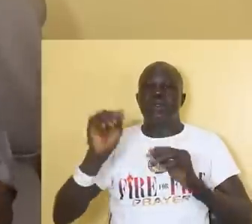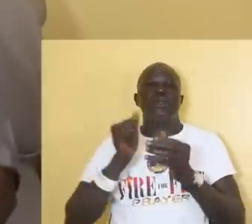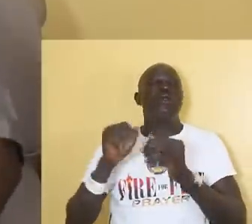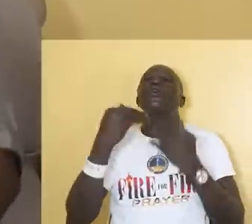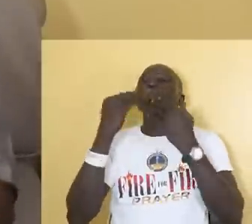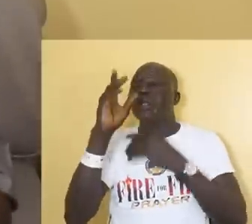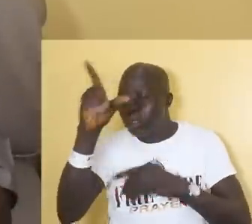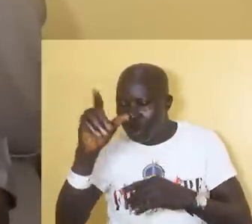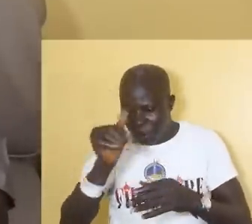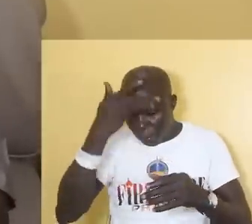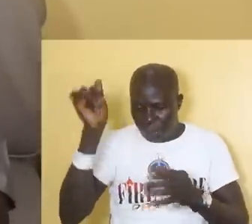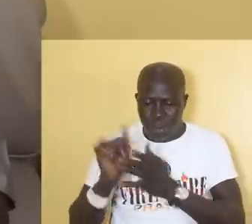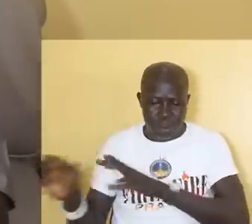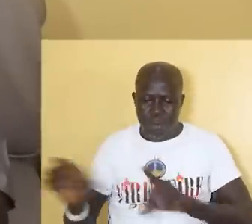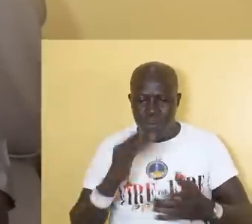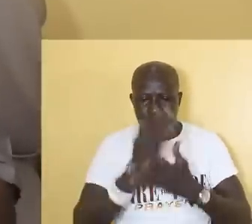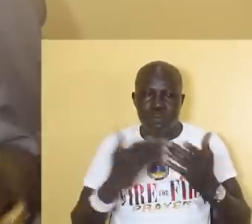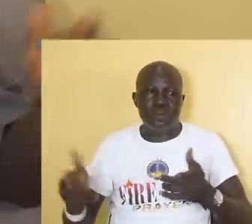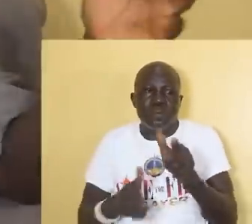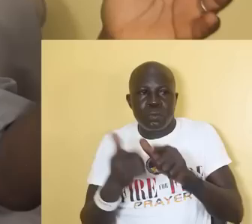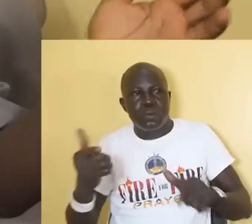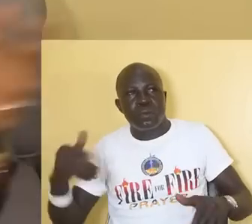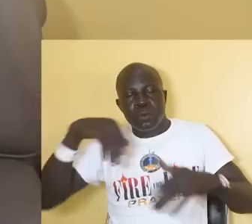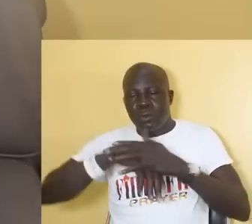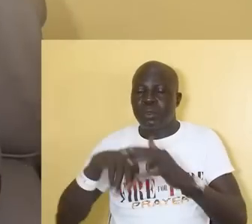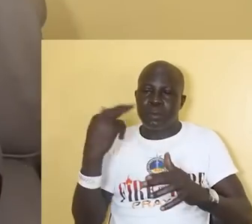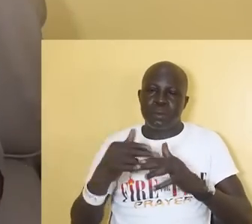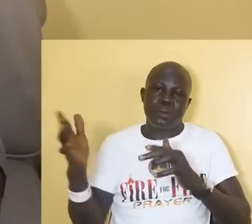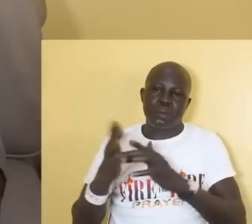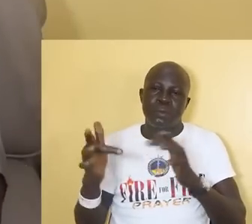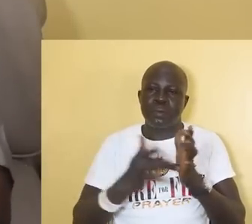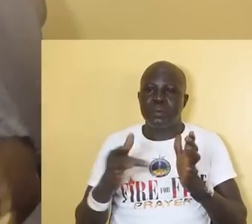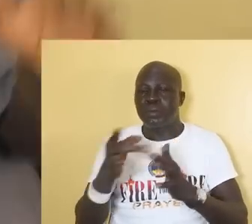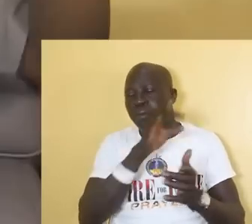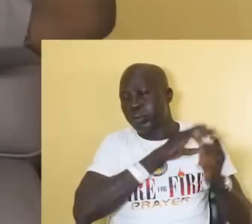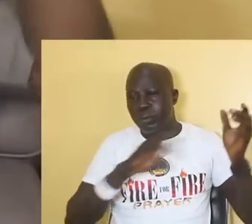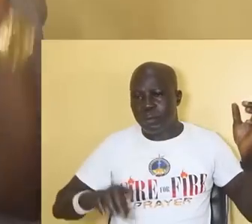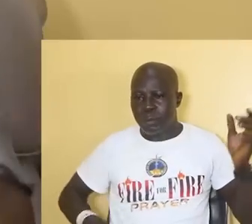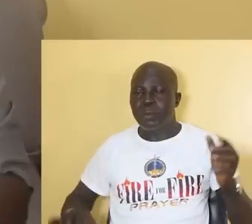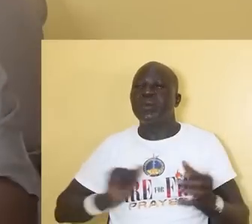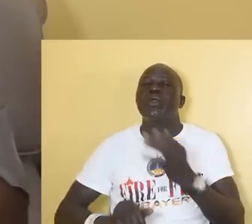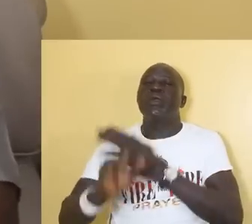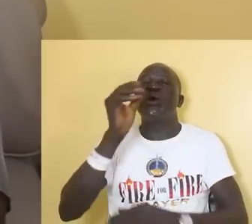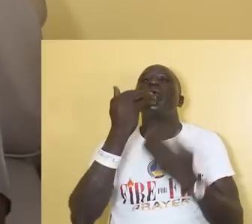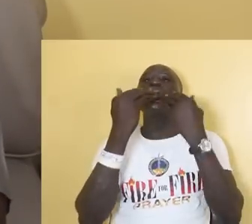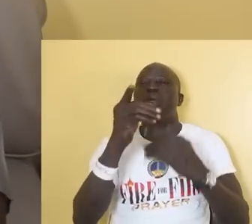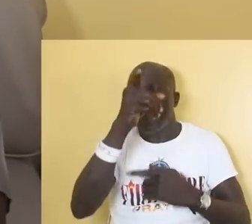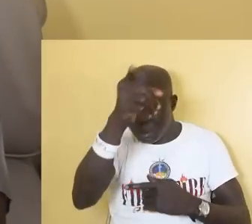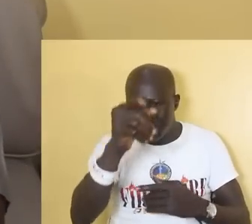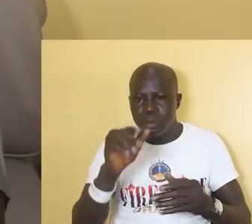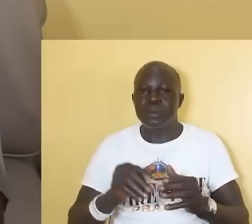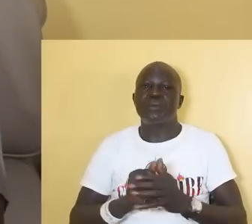bring back the offering to us. Because we do something great for you. Jesus. In the name of Jesus Christ of Nazareth. Amen.